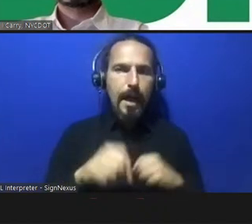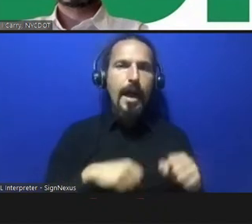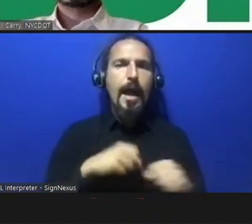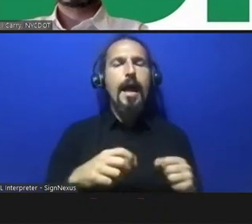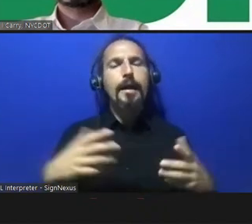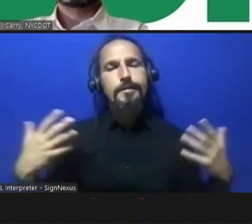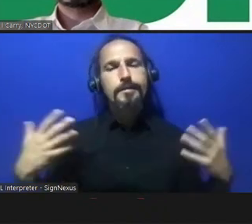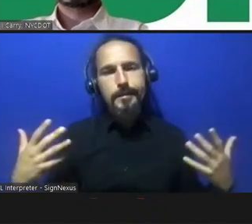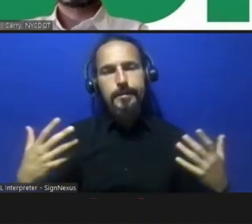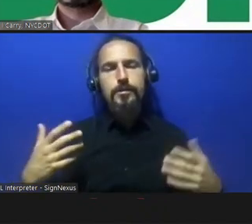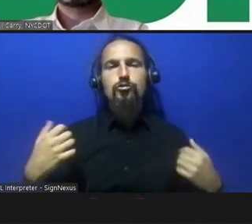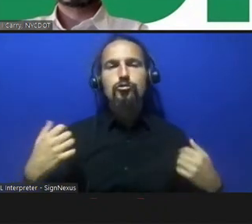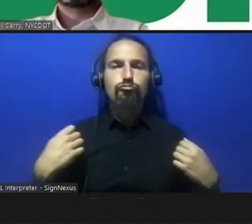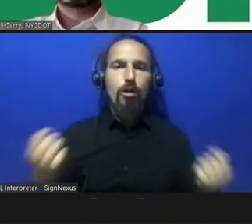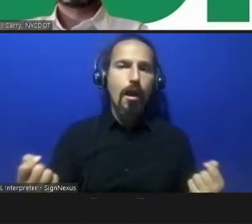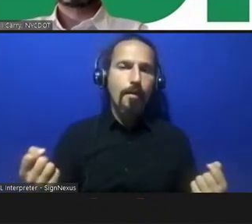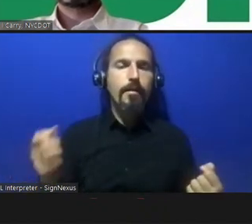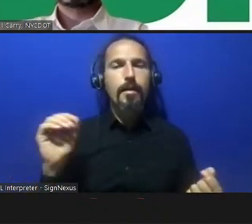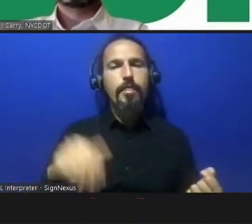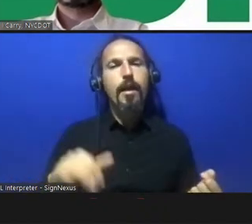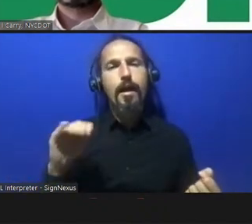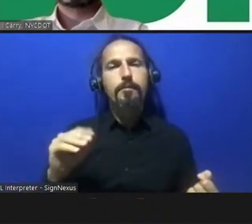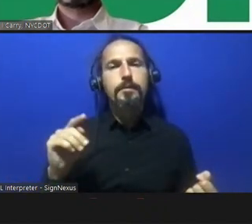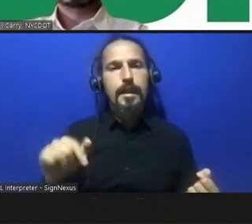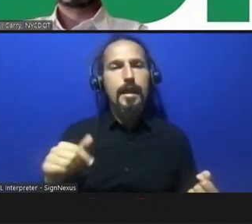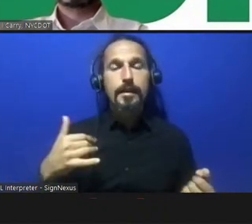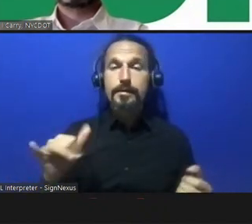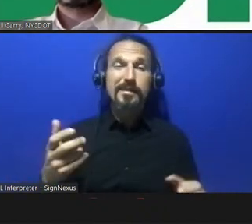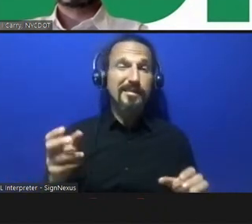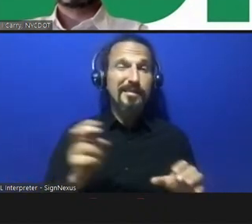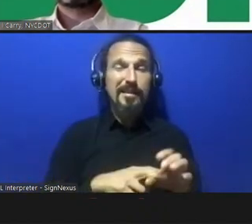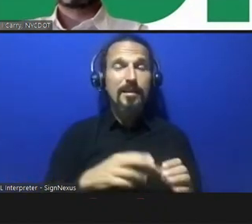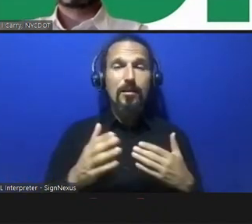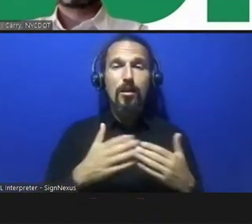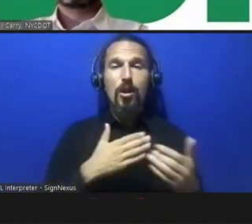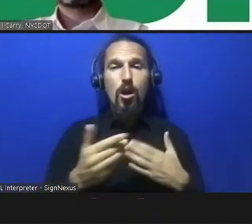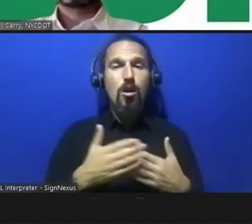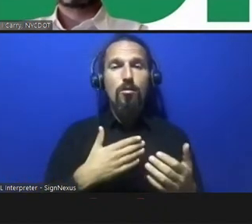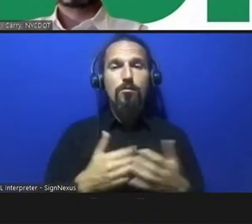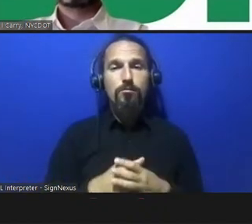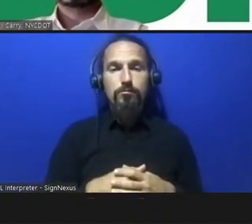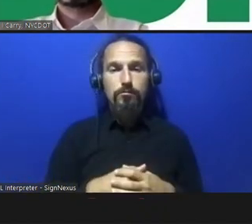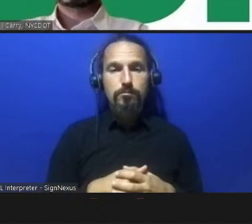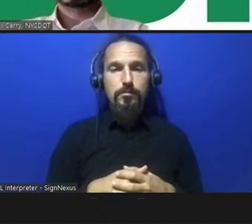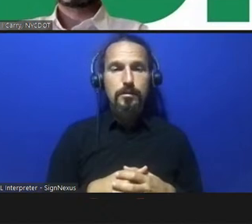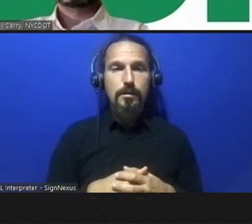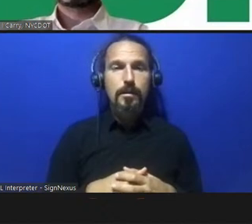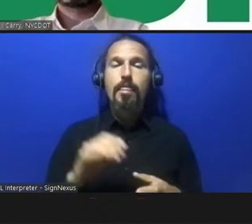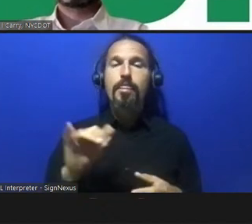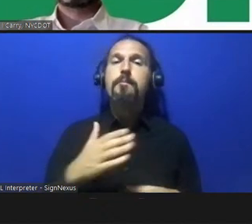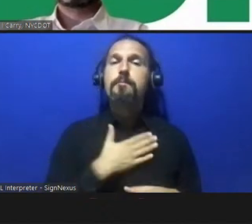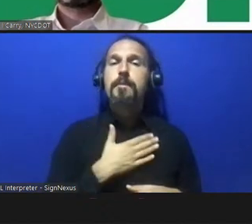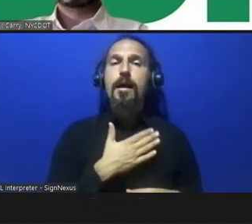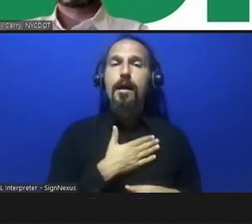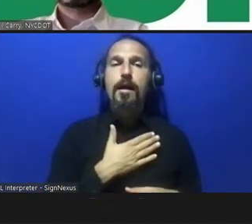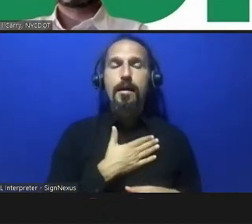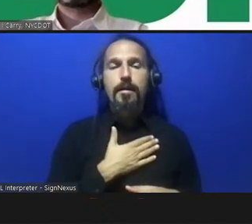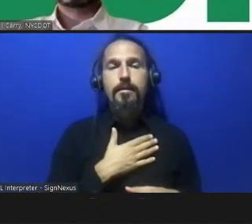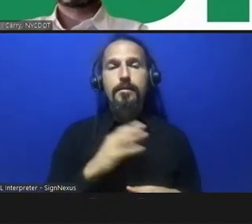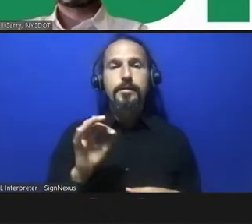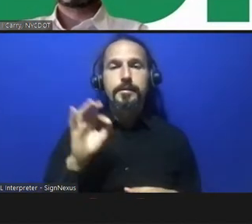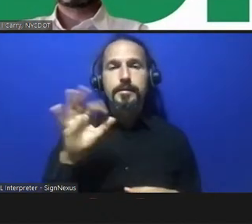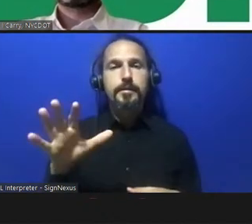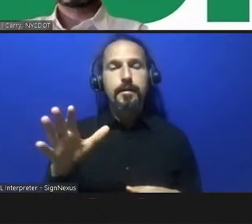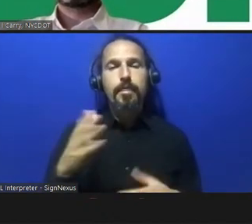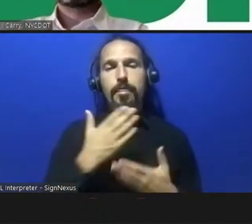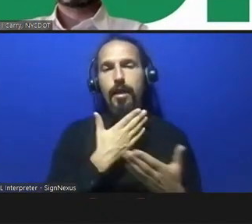you know drive you know take the mta i still take the entei regardless so that's my my that's all i want to